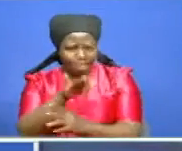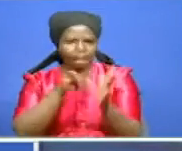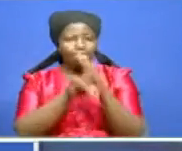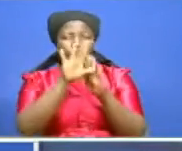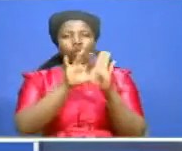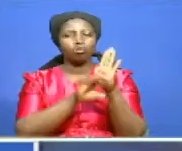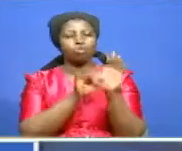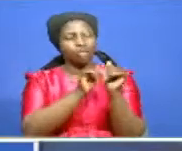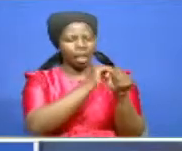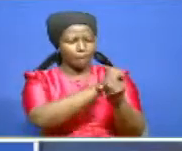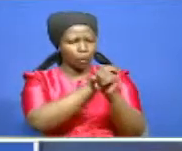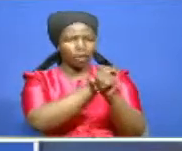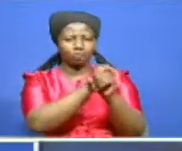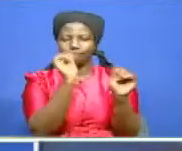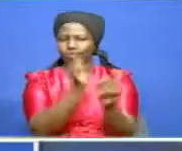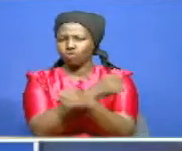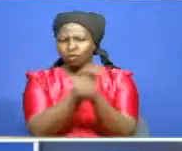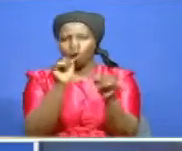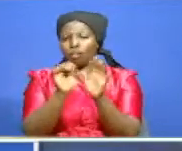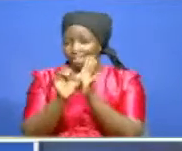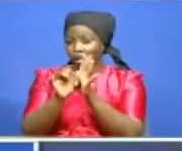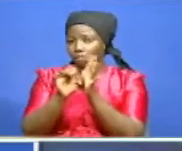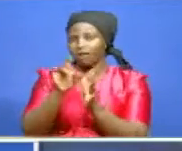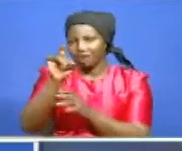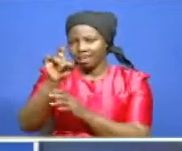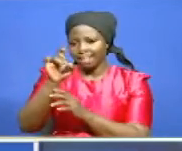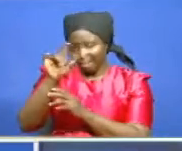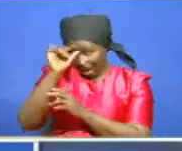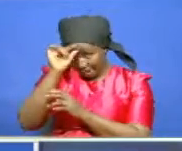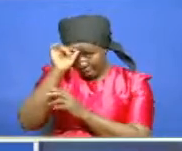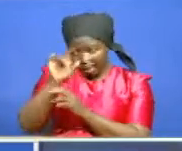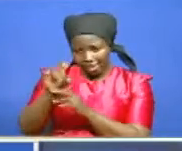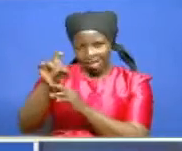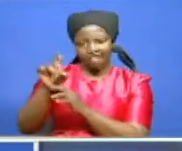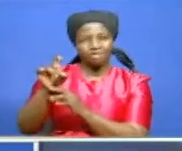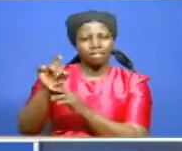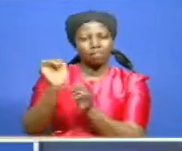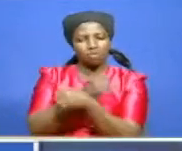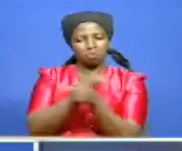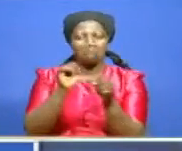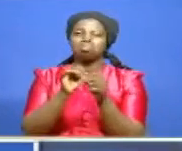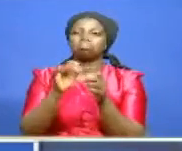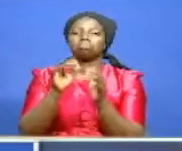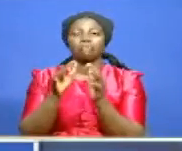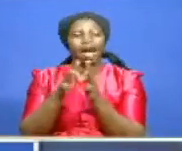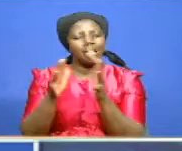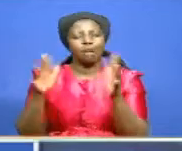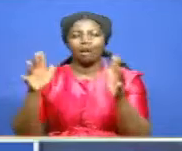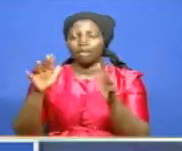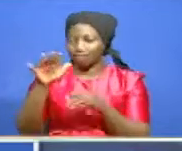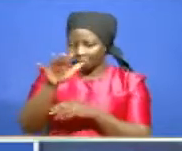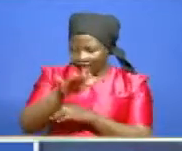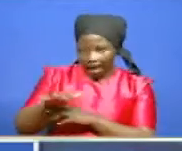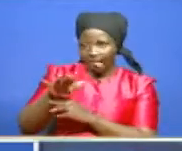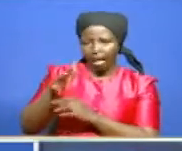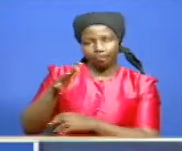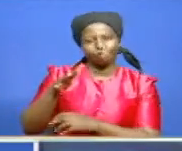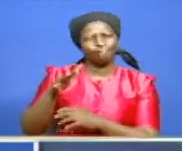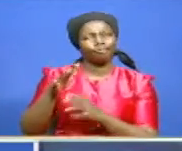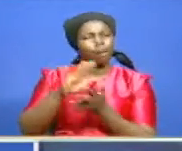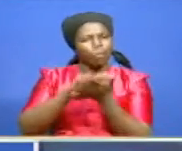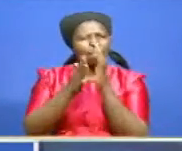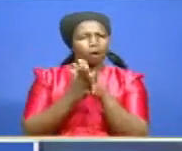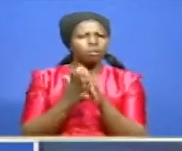Constitution. You cannot, like the executive, you cannot expand the issues of the constituencies. You can't change the numbers